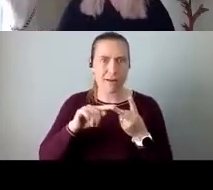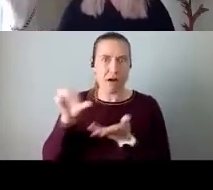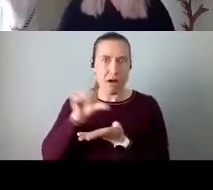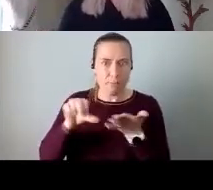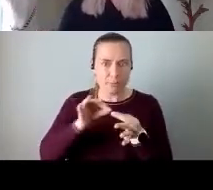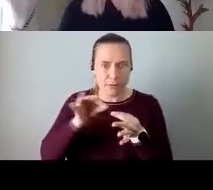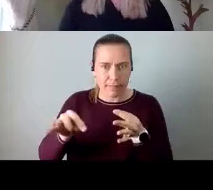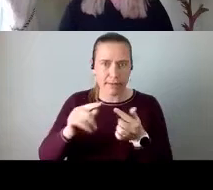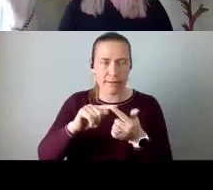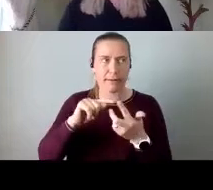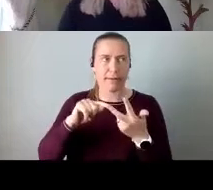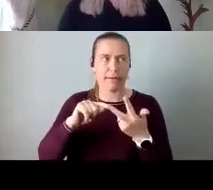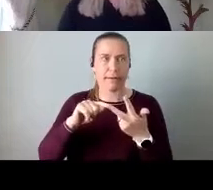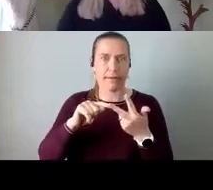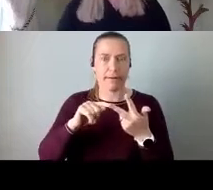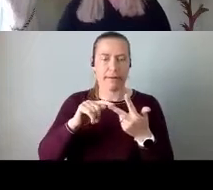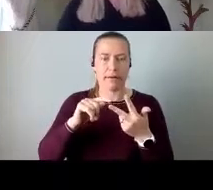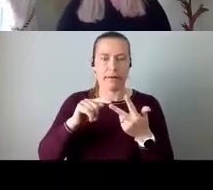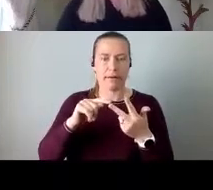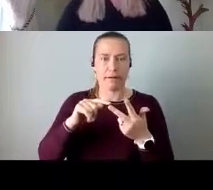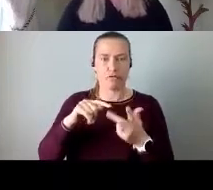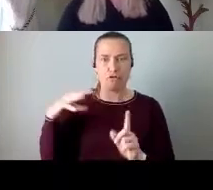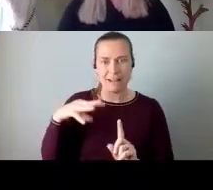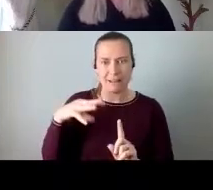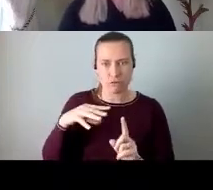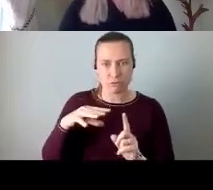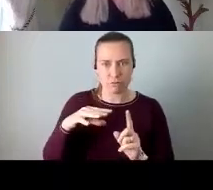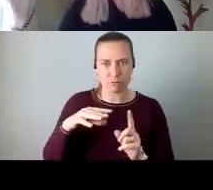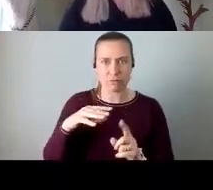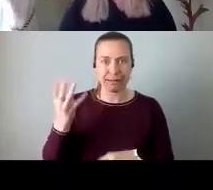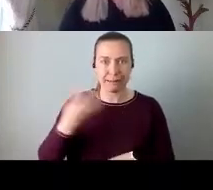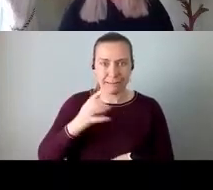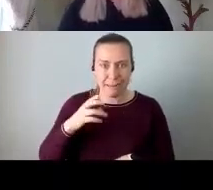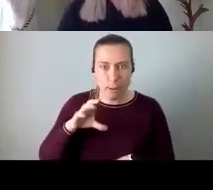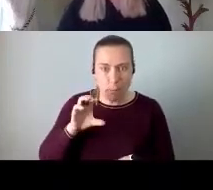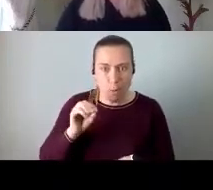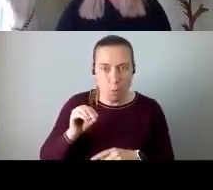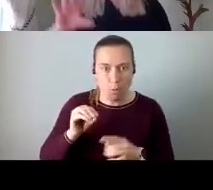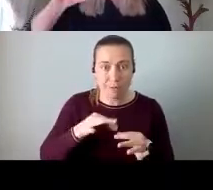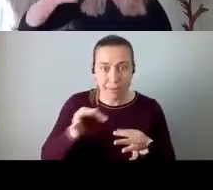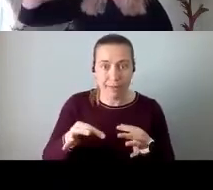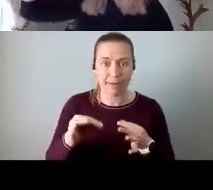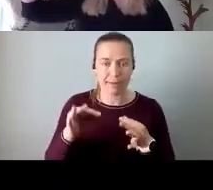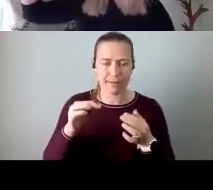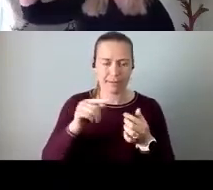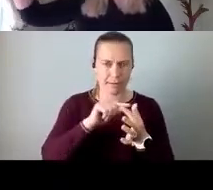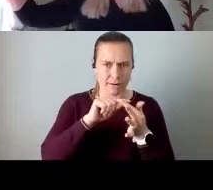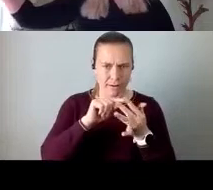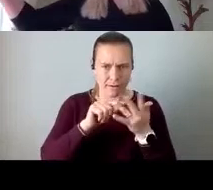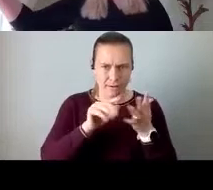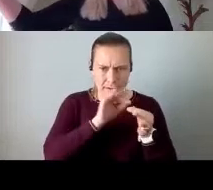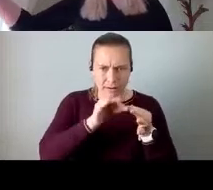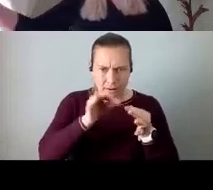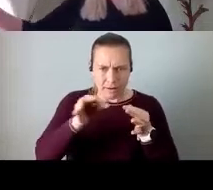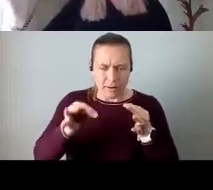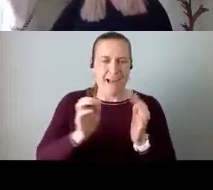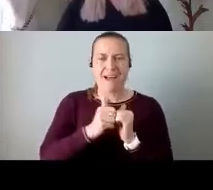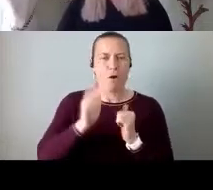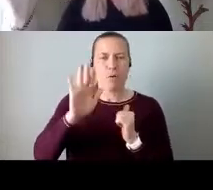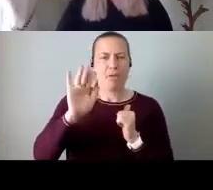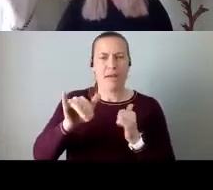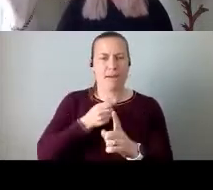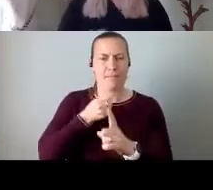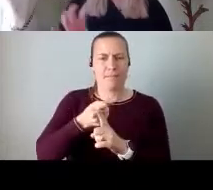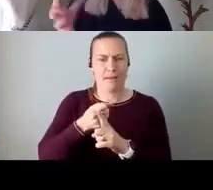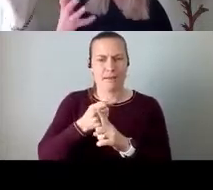the delays in radiation therapy and chemotherapy going to impact future survival from breast